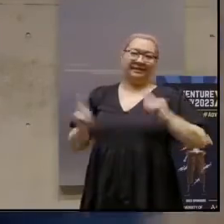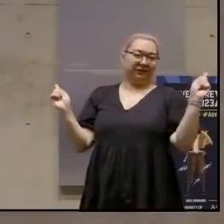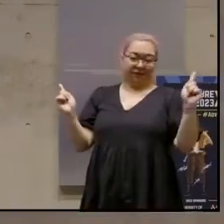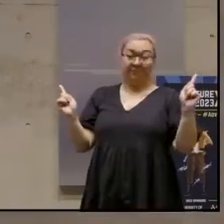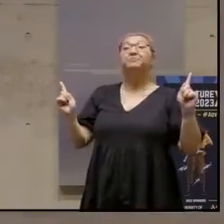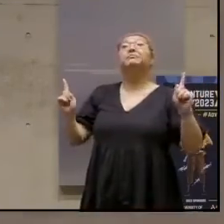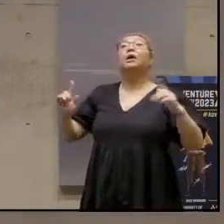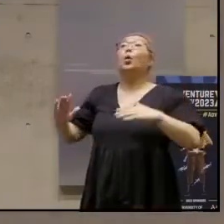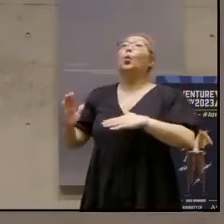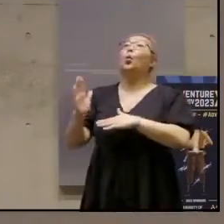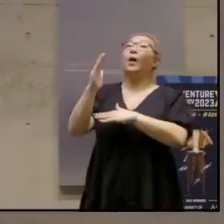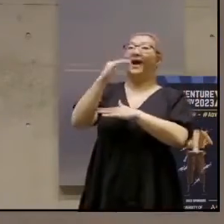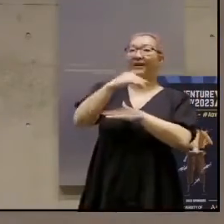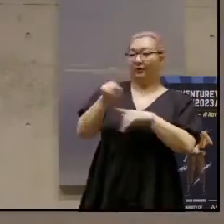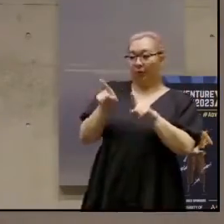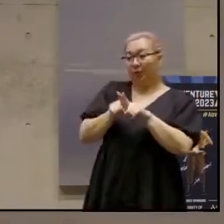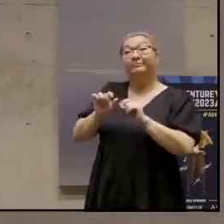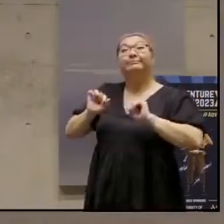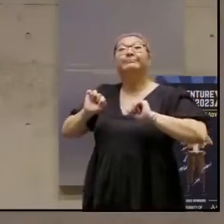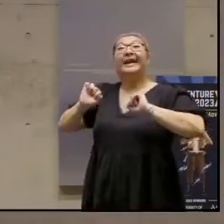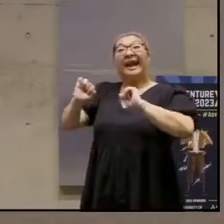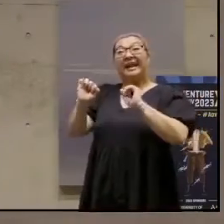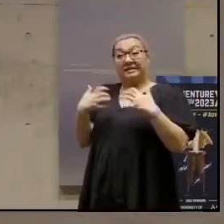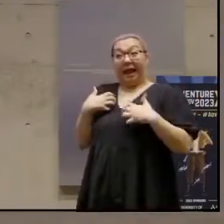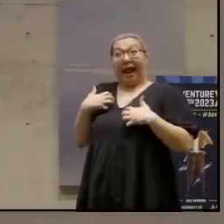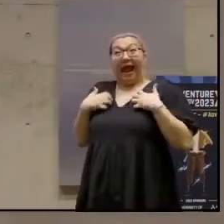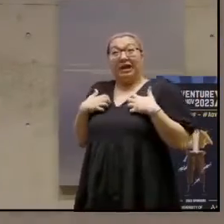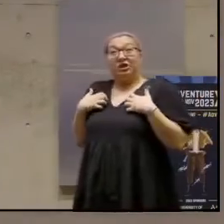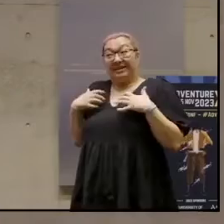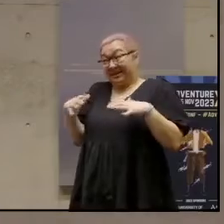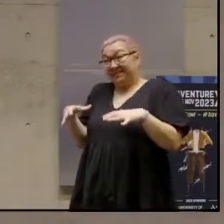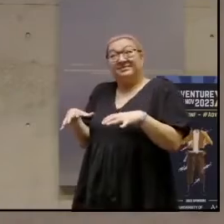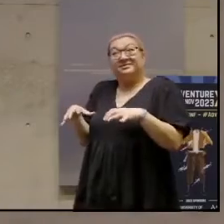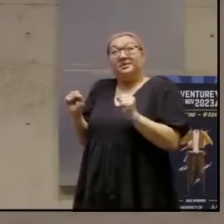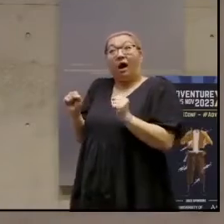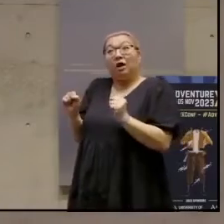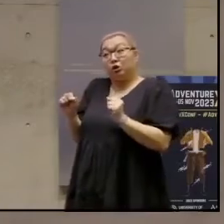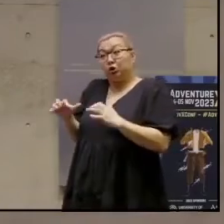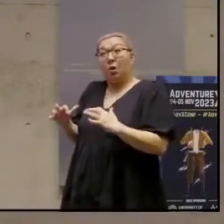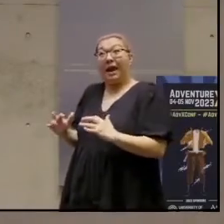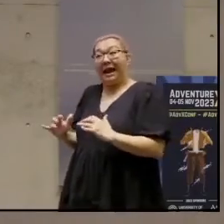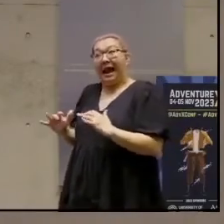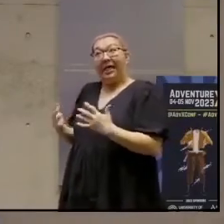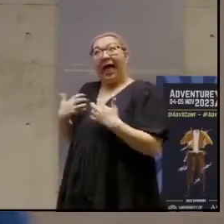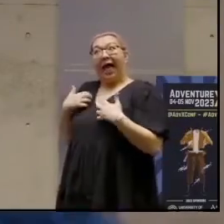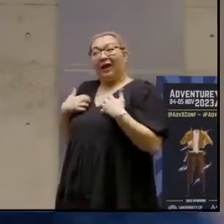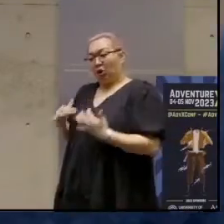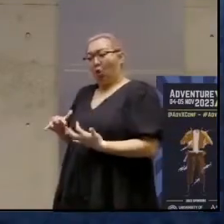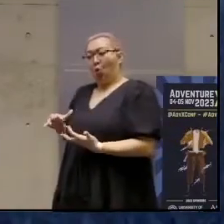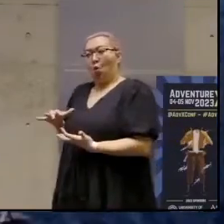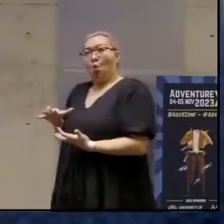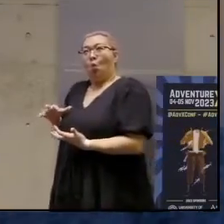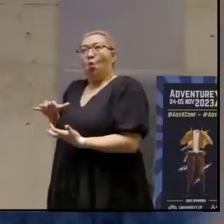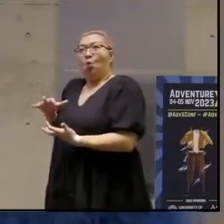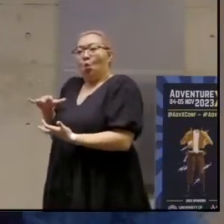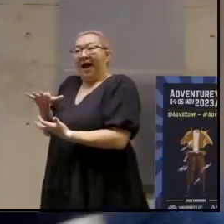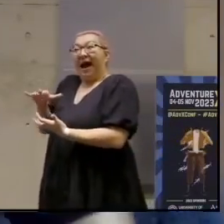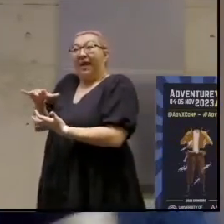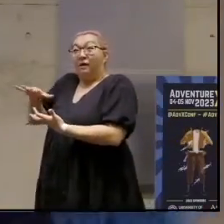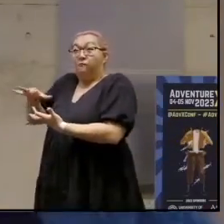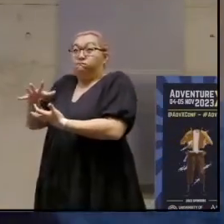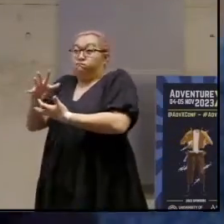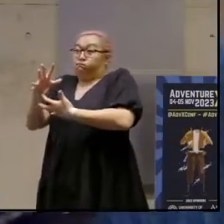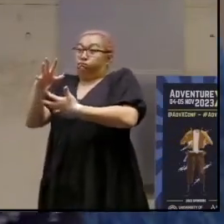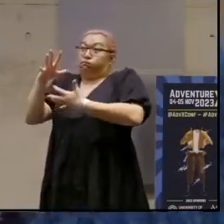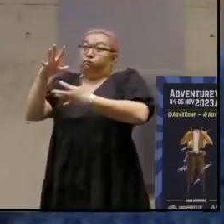its energy, and it peaks in the middle, and then it collapses, okay? No matter how strong the wave looks at the end, that is the